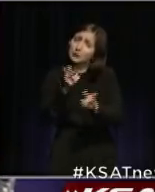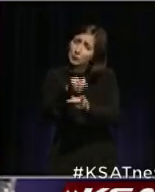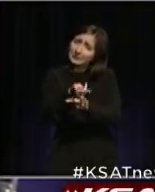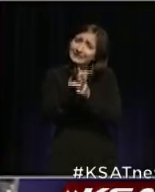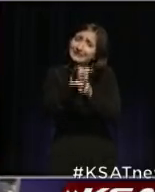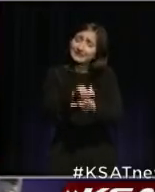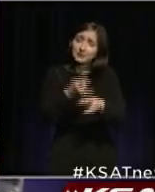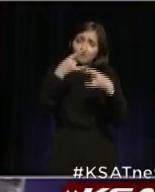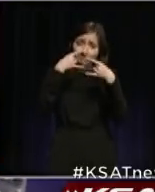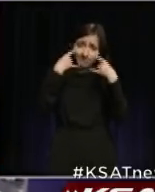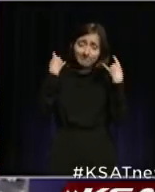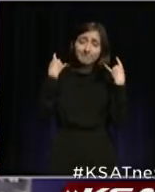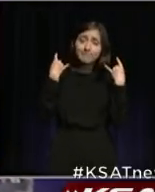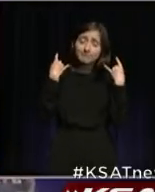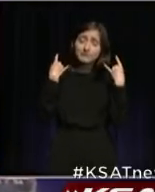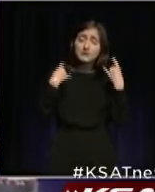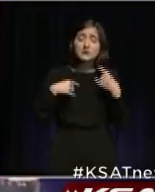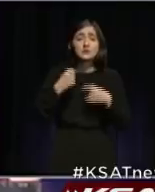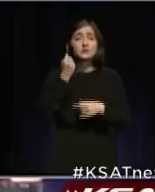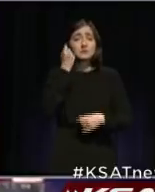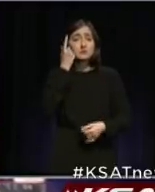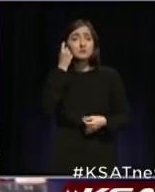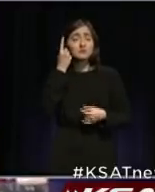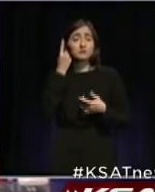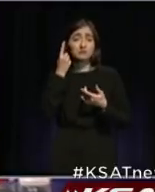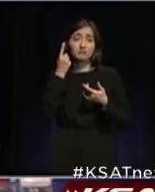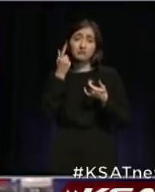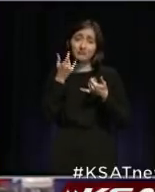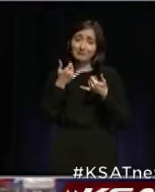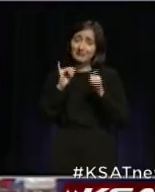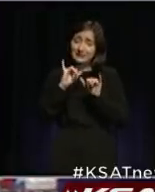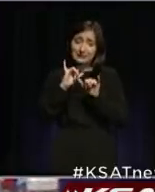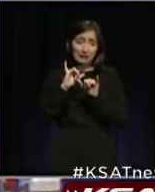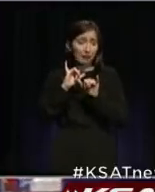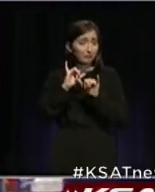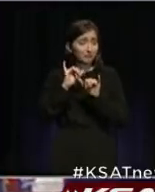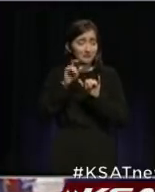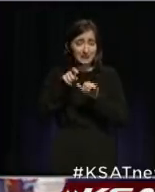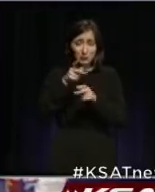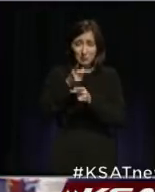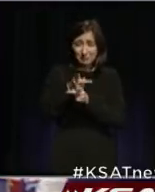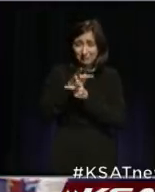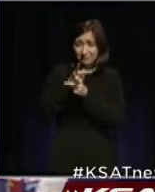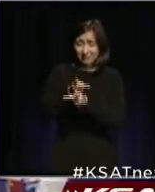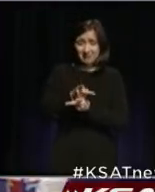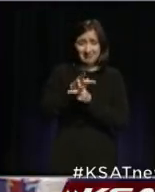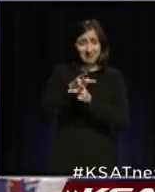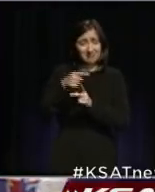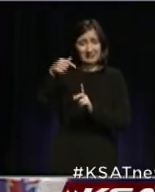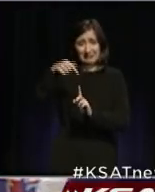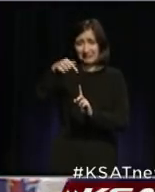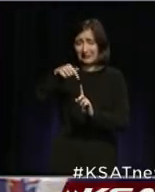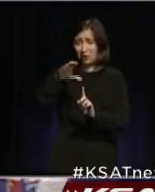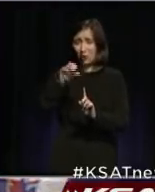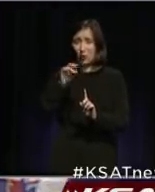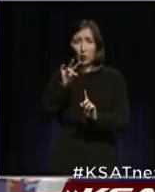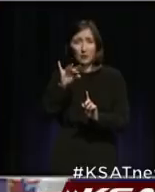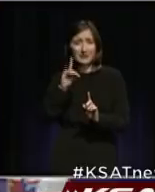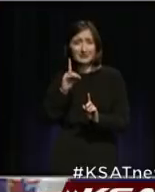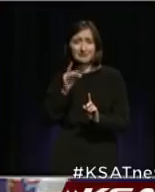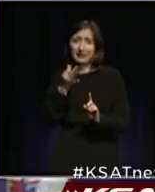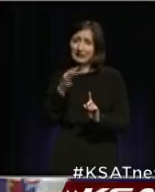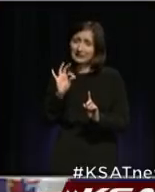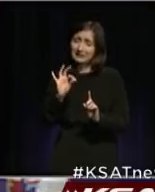defeated this this terrible pathogen that we've had, COVID-19. I want to really reach